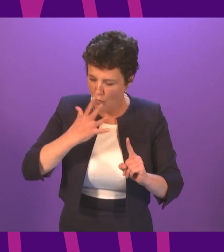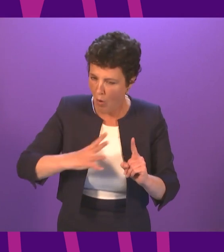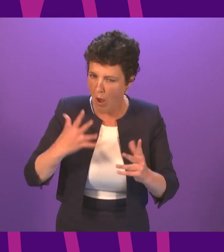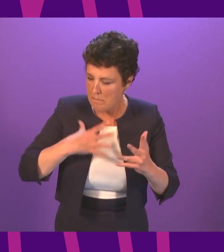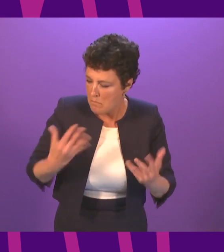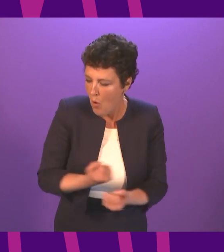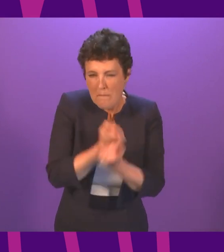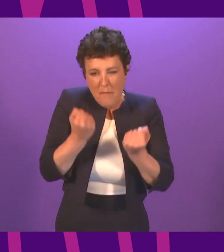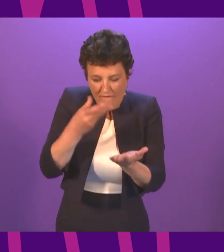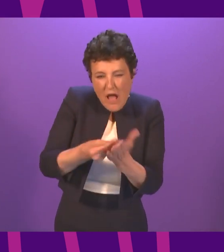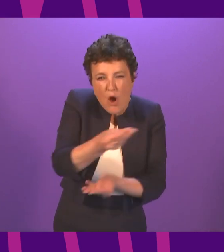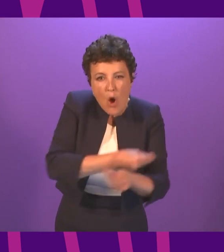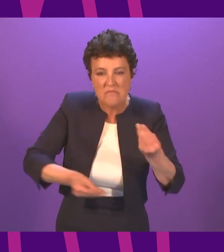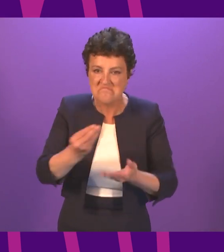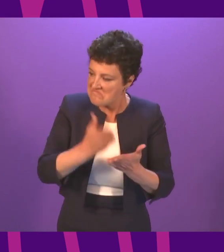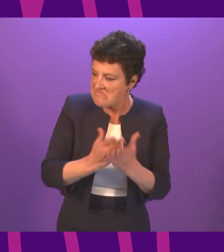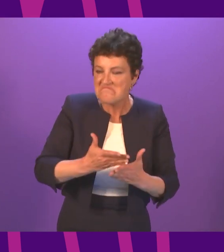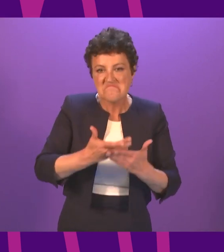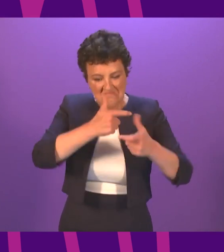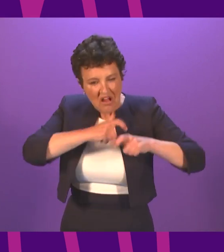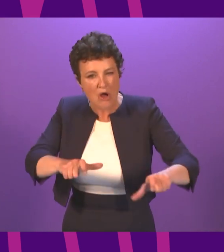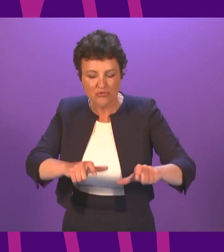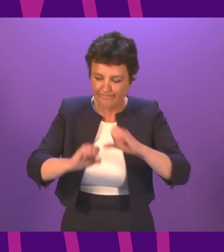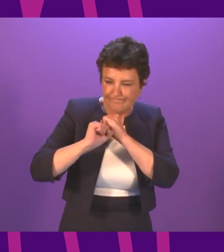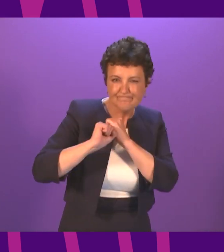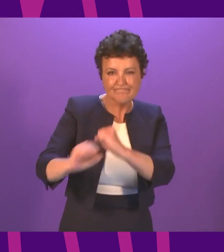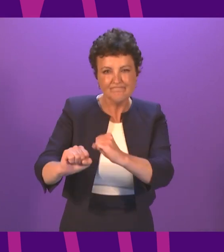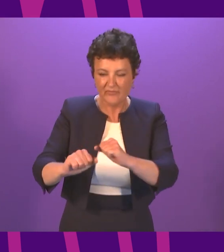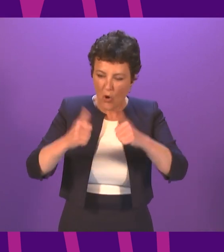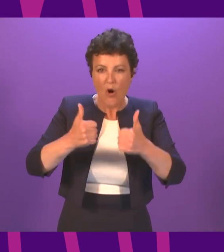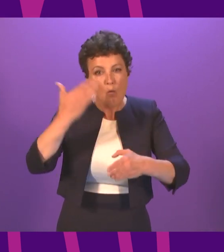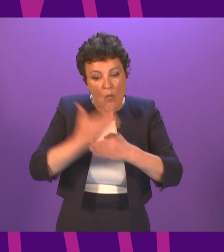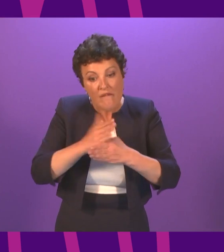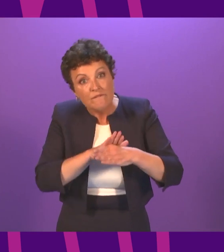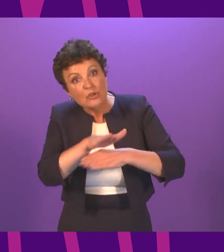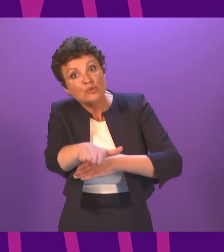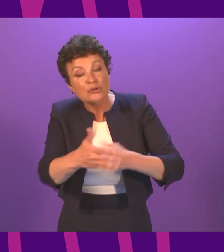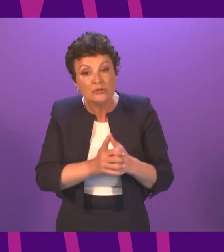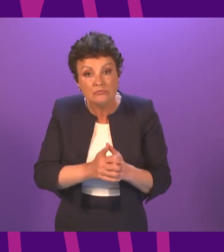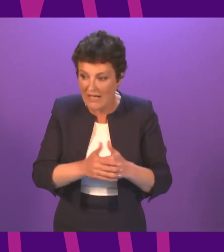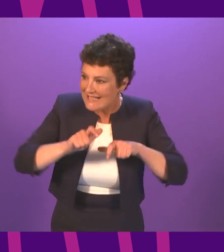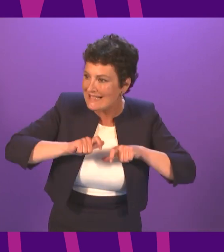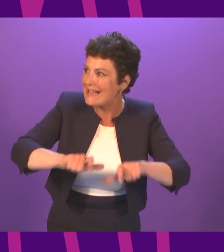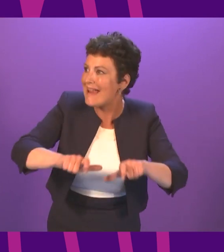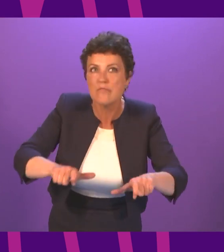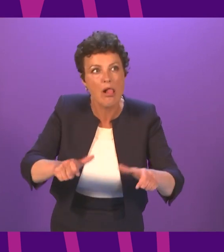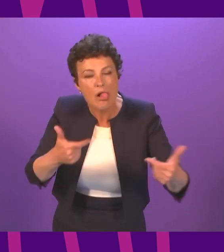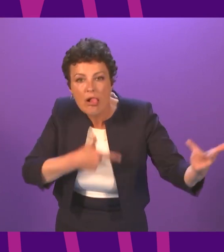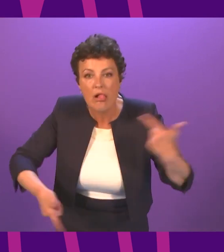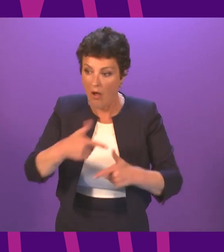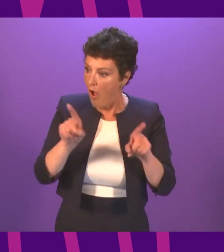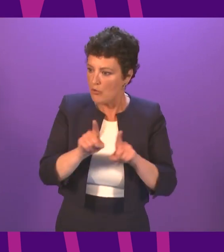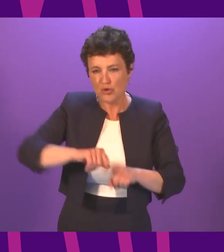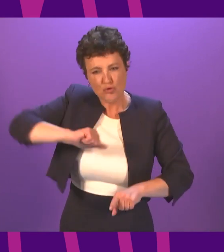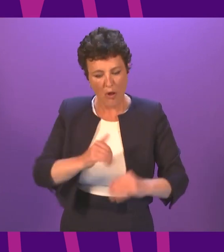economic security, a country committed to building a sustainable future for the generations to come, a Scotland that is an equal partner with our